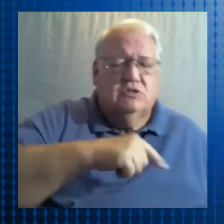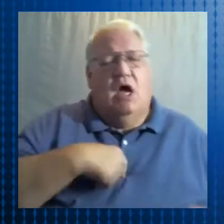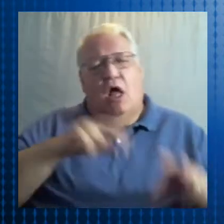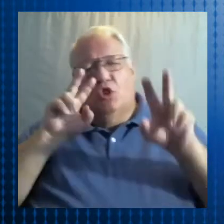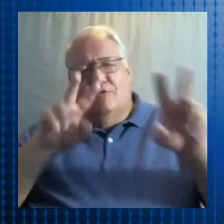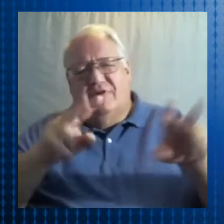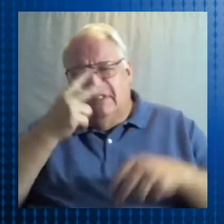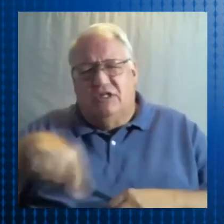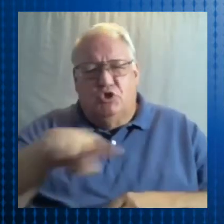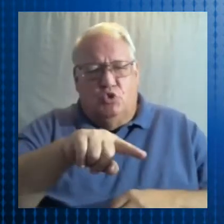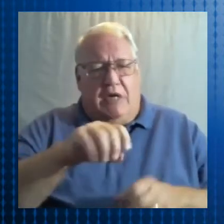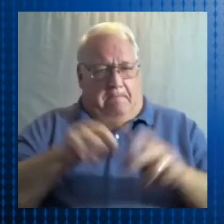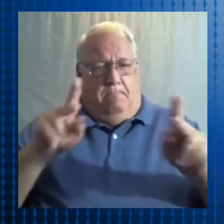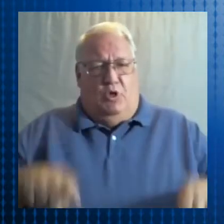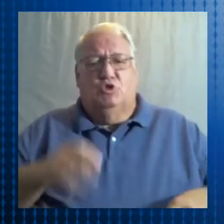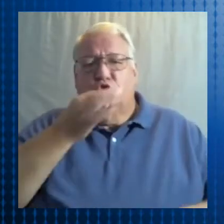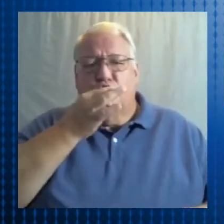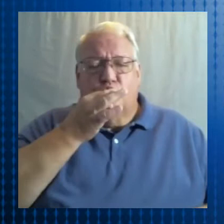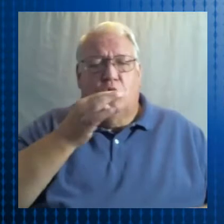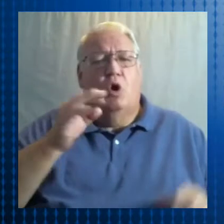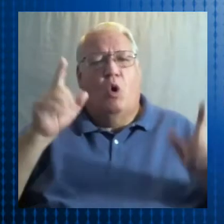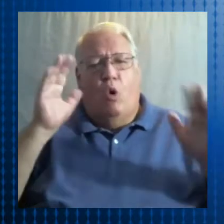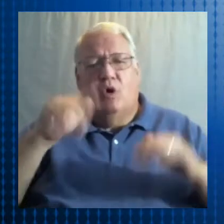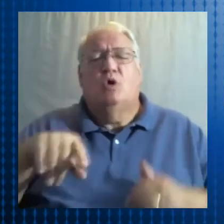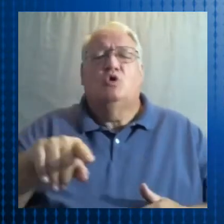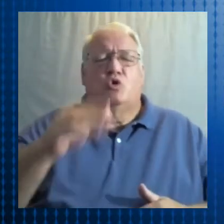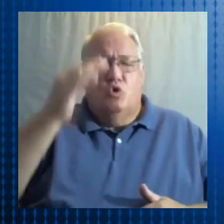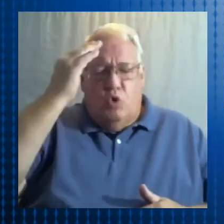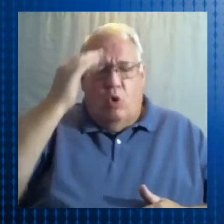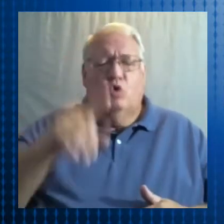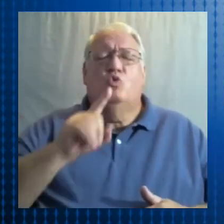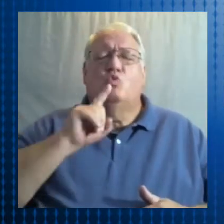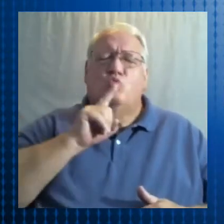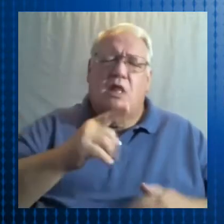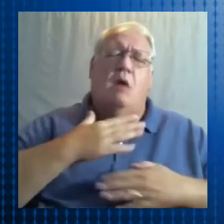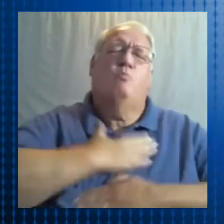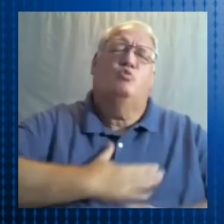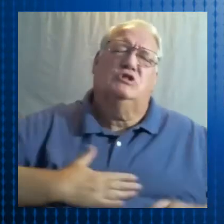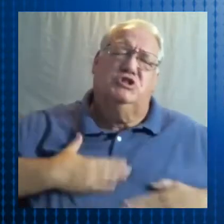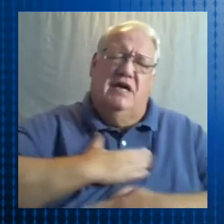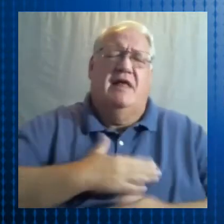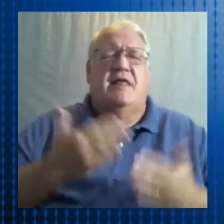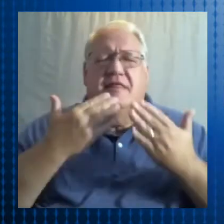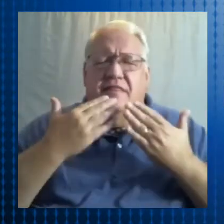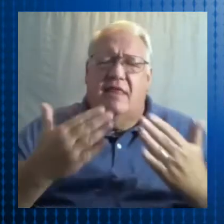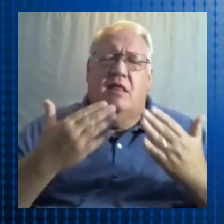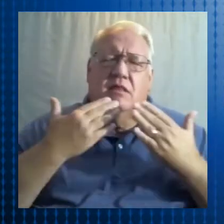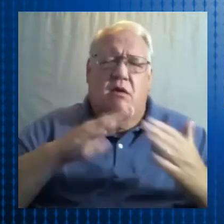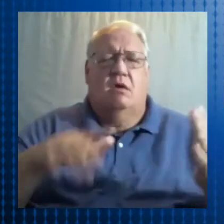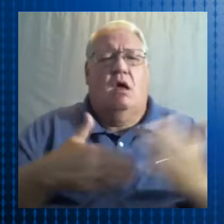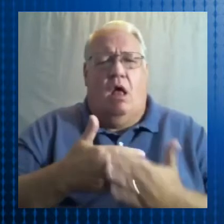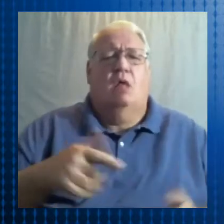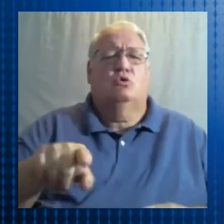person soon and hope you know you are greatly appreciated. Thank you for all that you